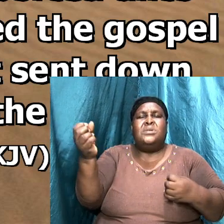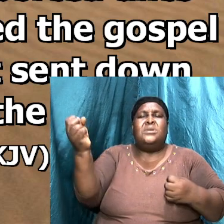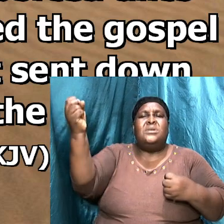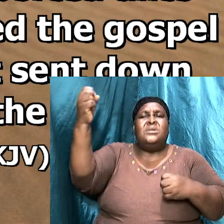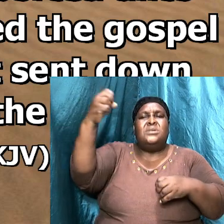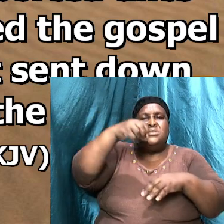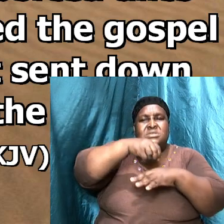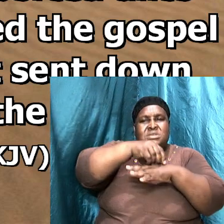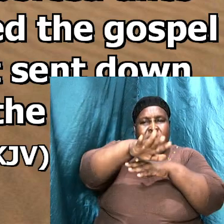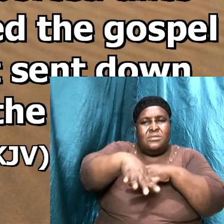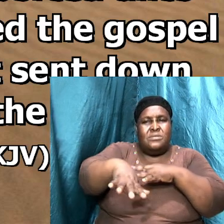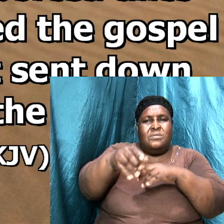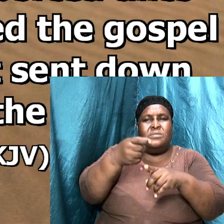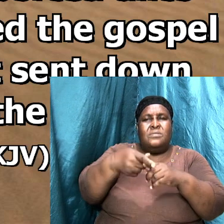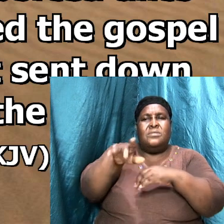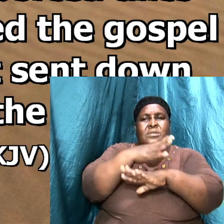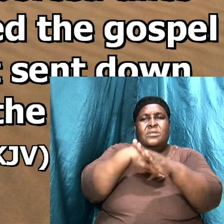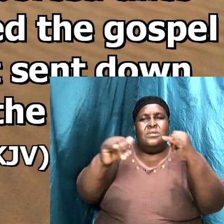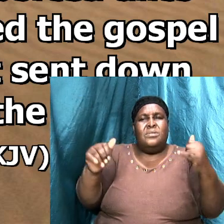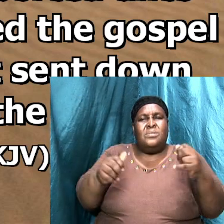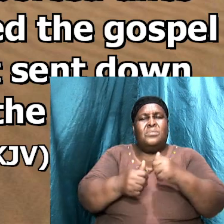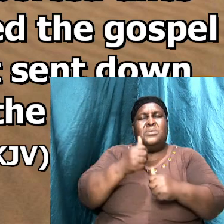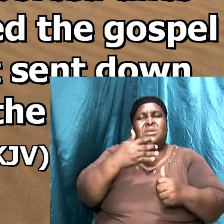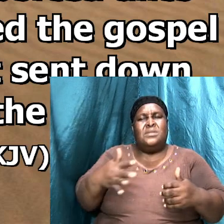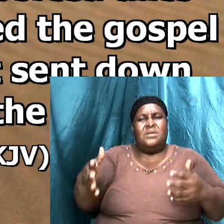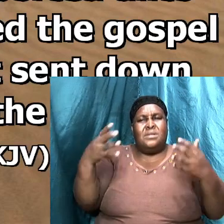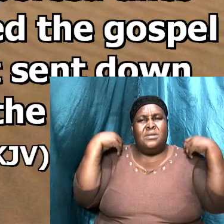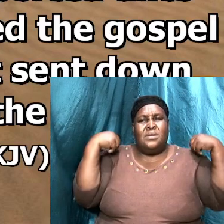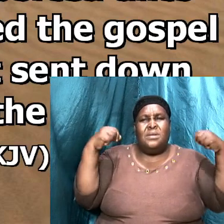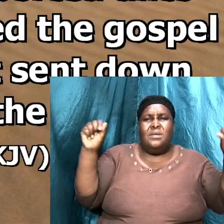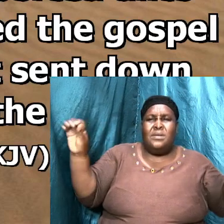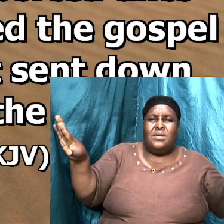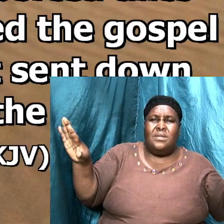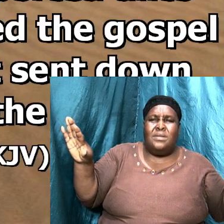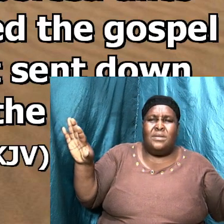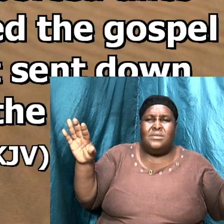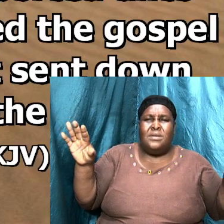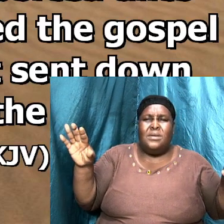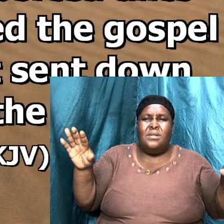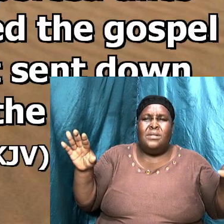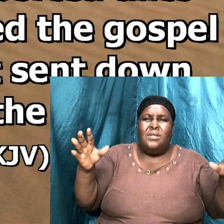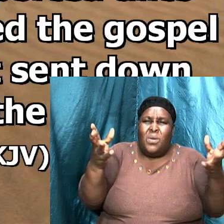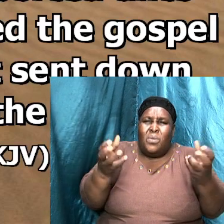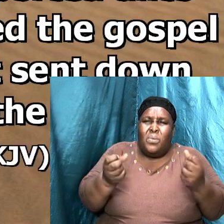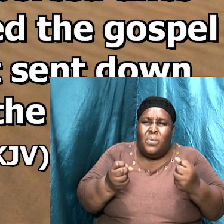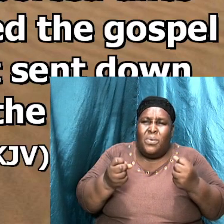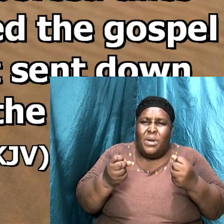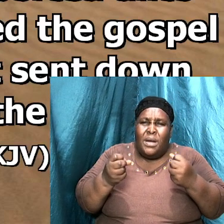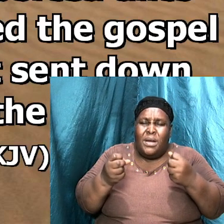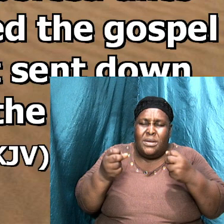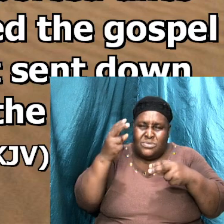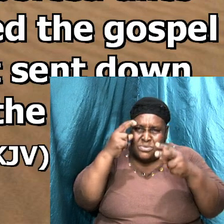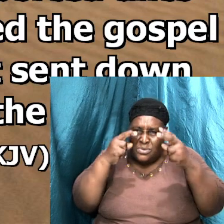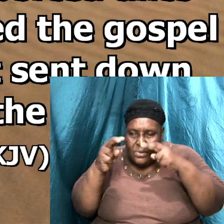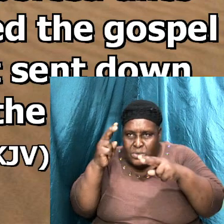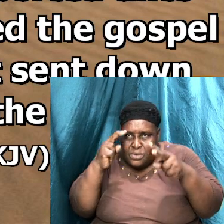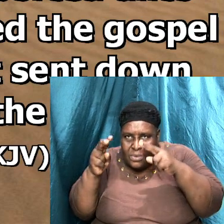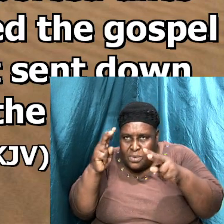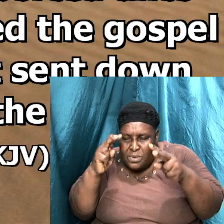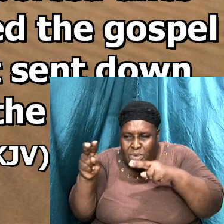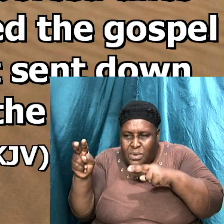which things the angels desire to look into in these verses